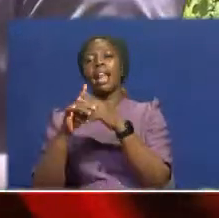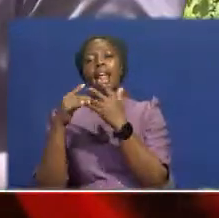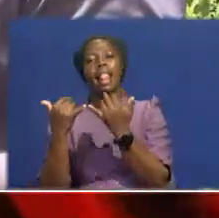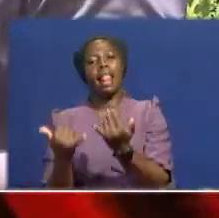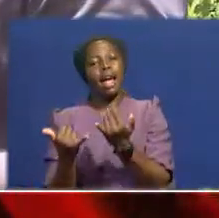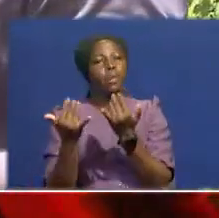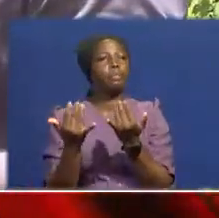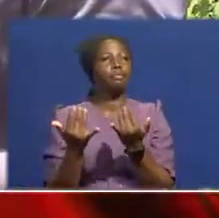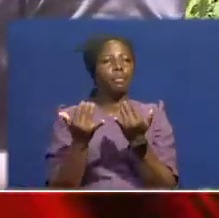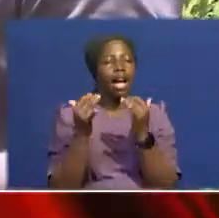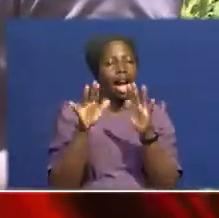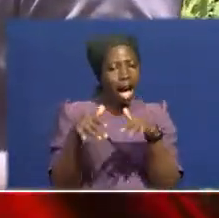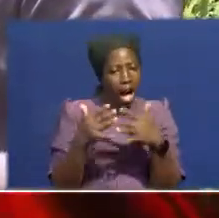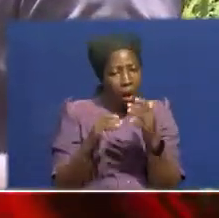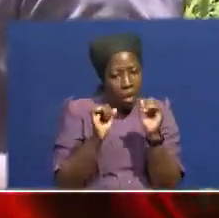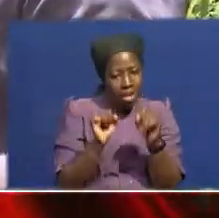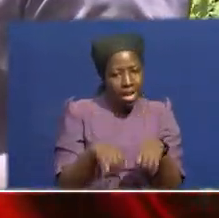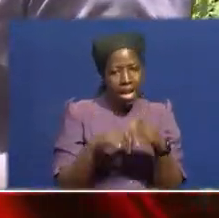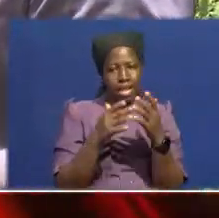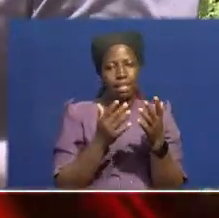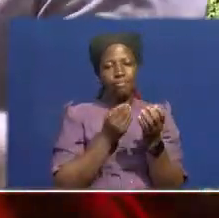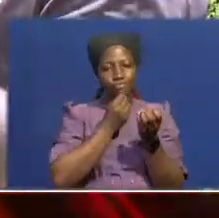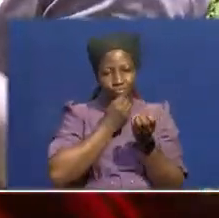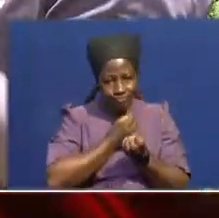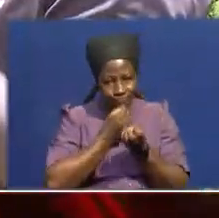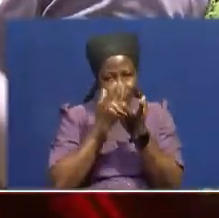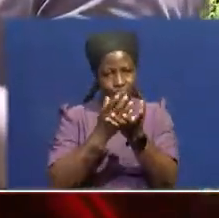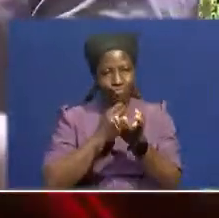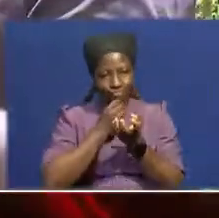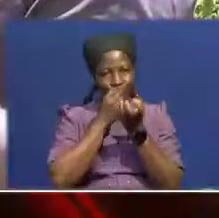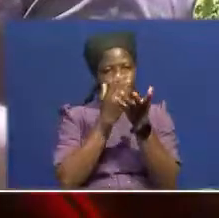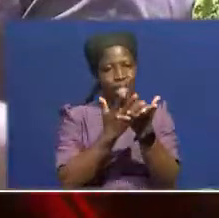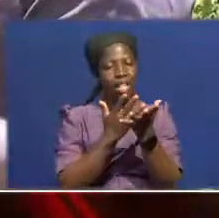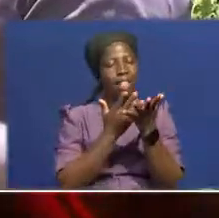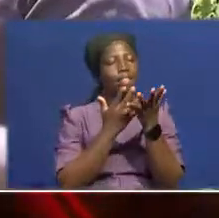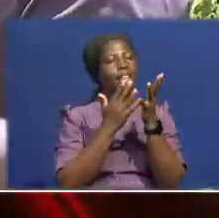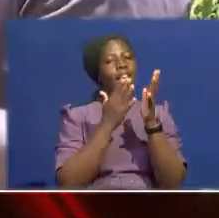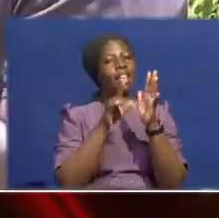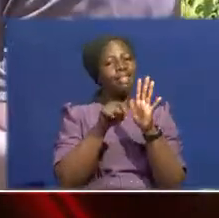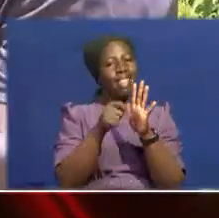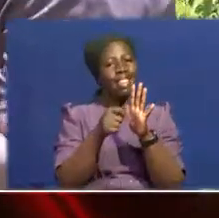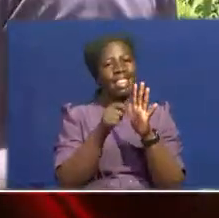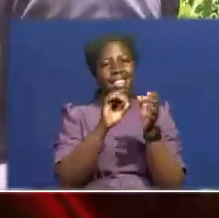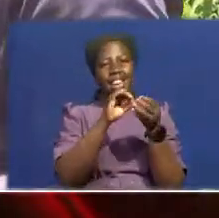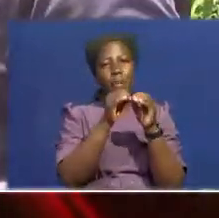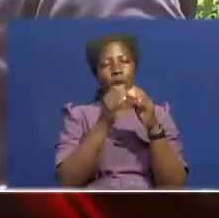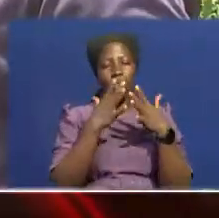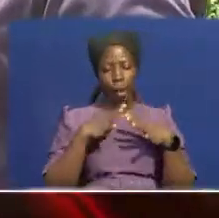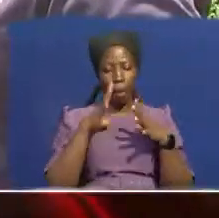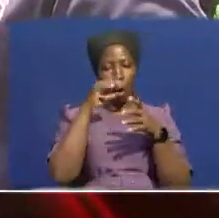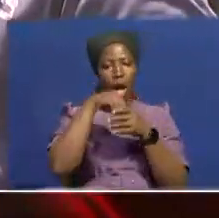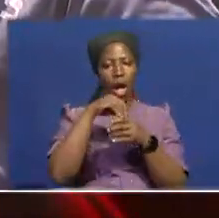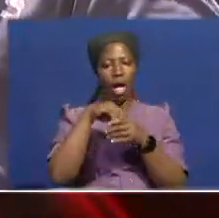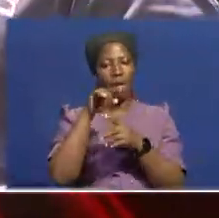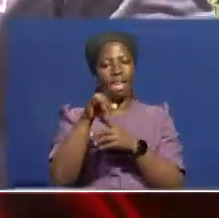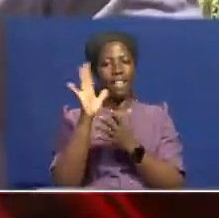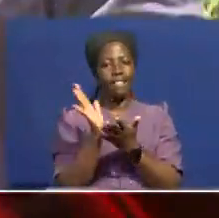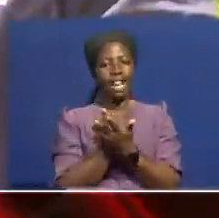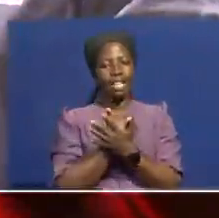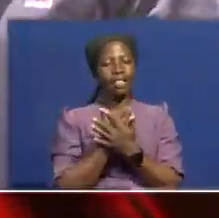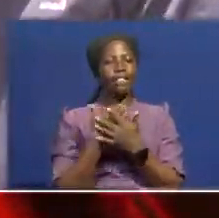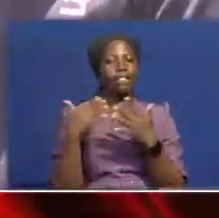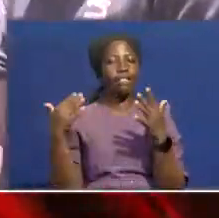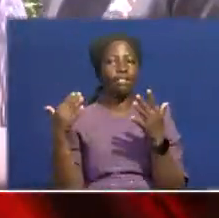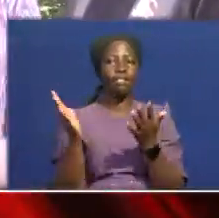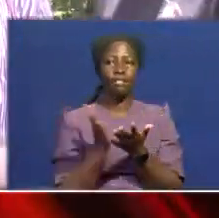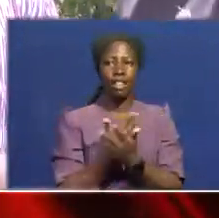then we can actually pass relevant information to key population in this particular fight against HIV/AIDS.